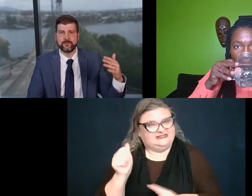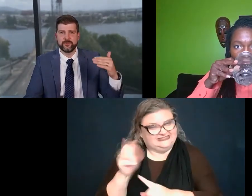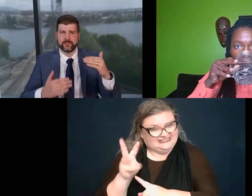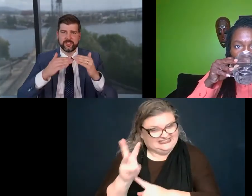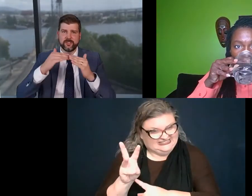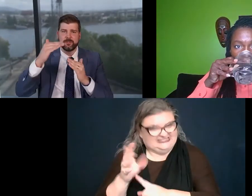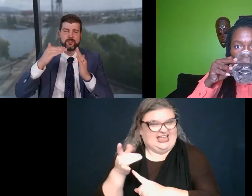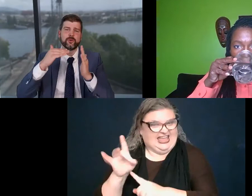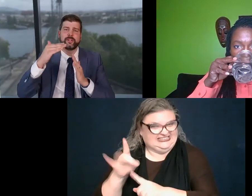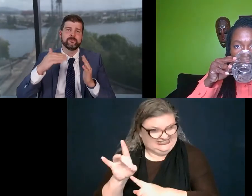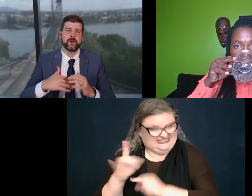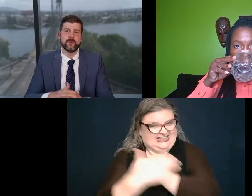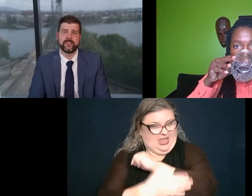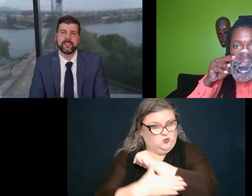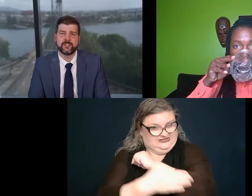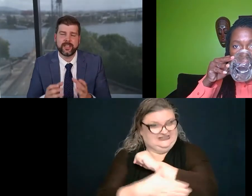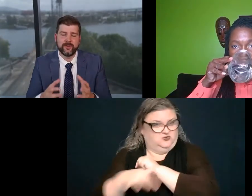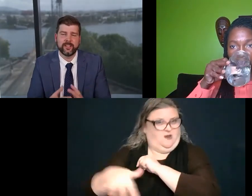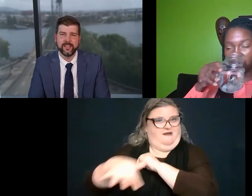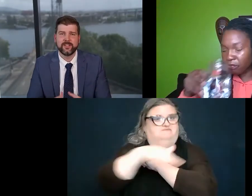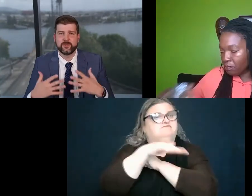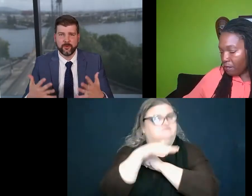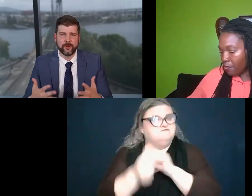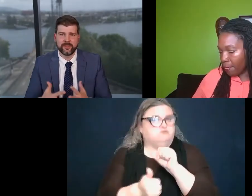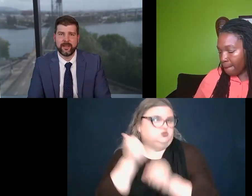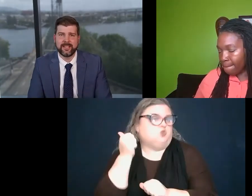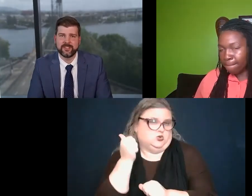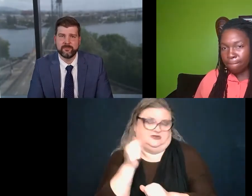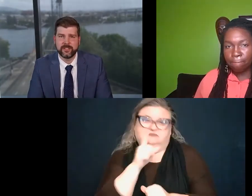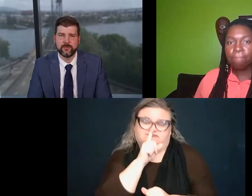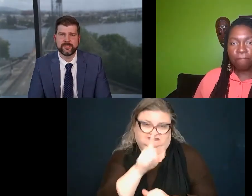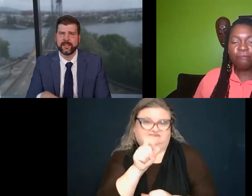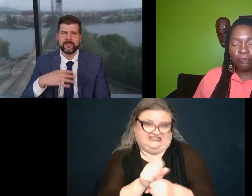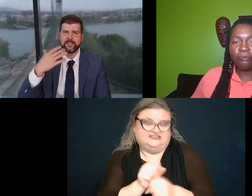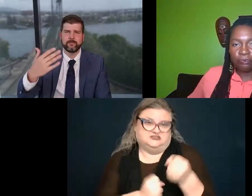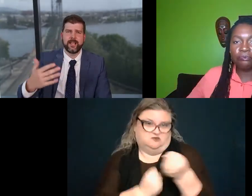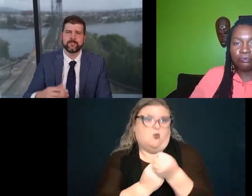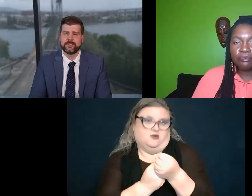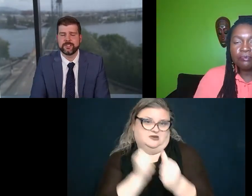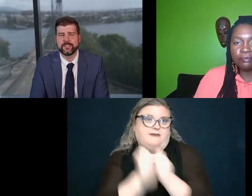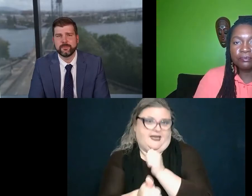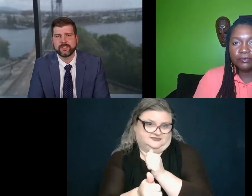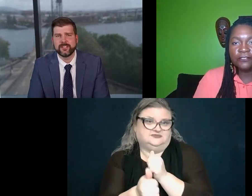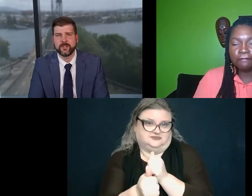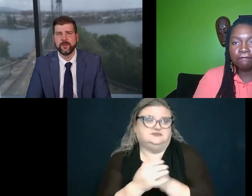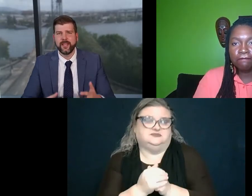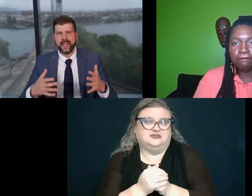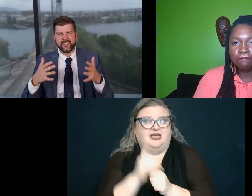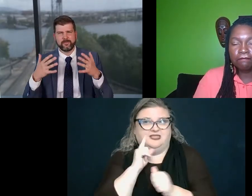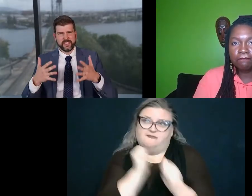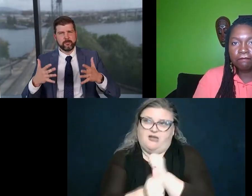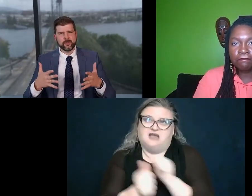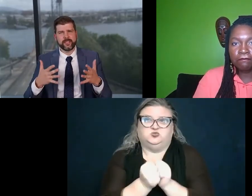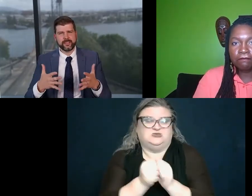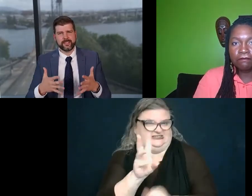counties, if you just did the majority vote in each county, supported the passage of Measure 110. And I think it passed with 60%. So I